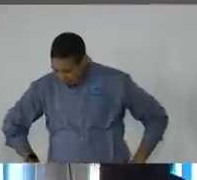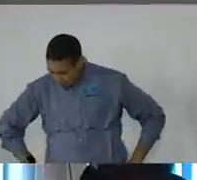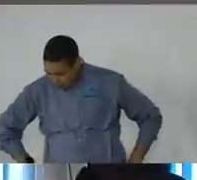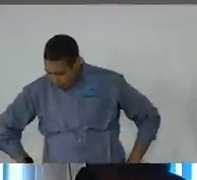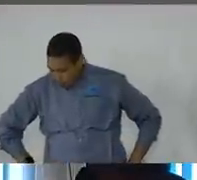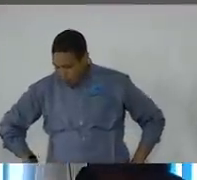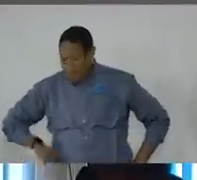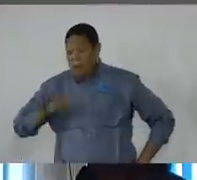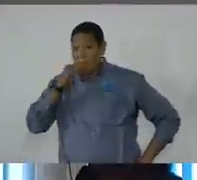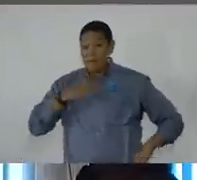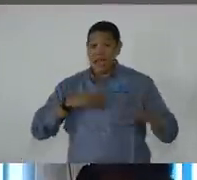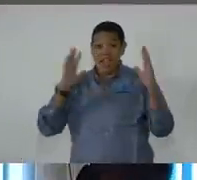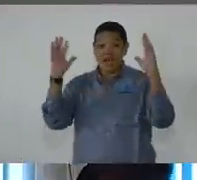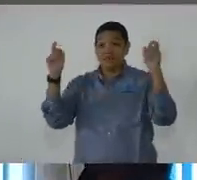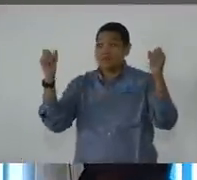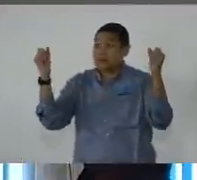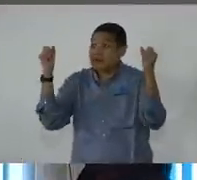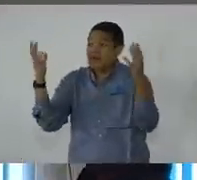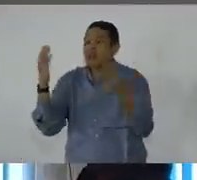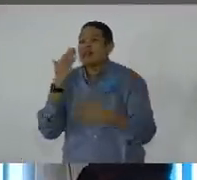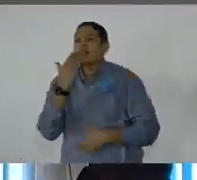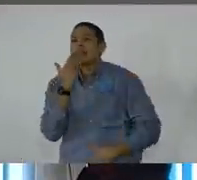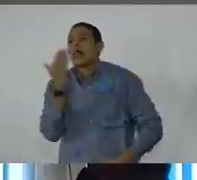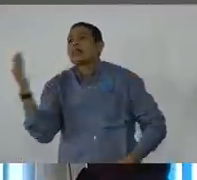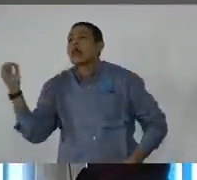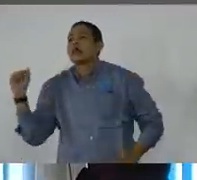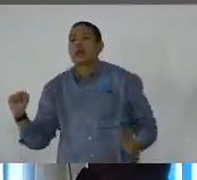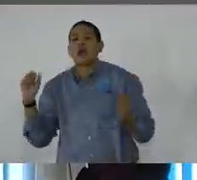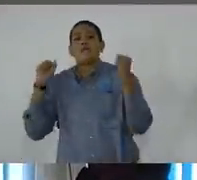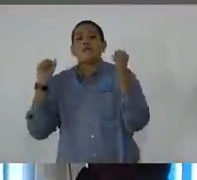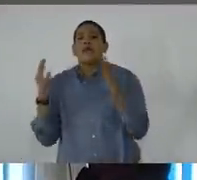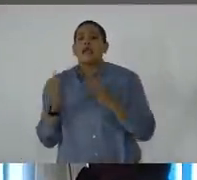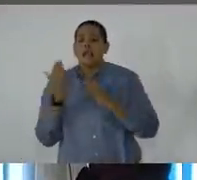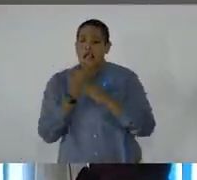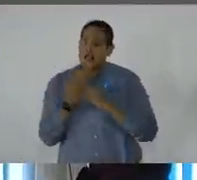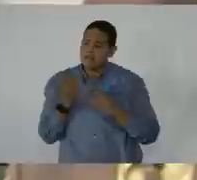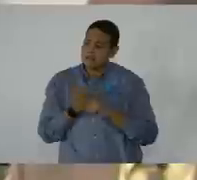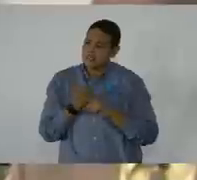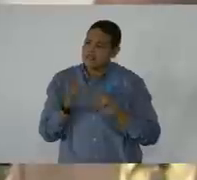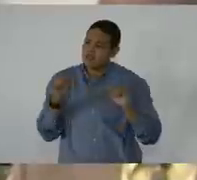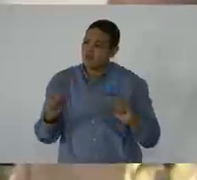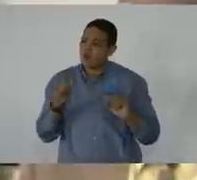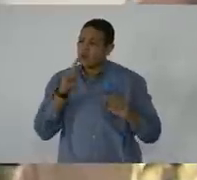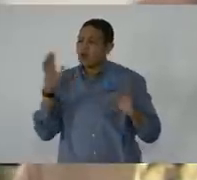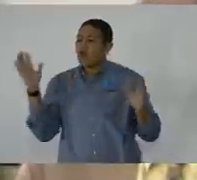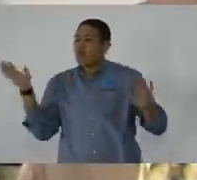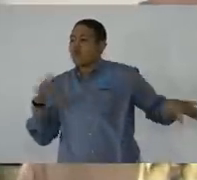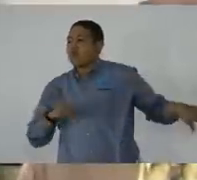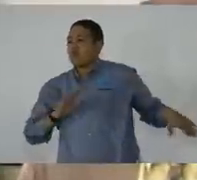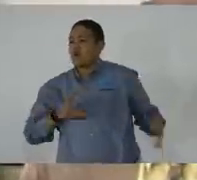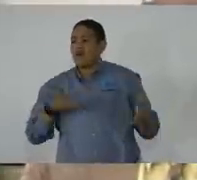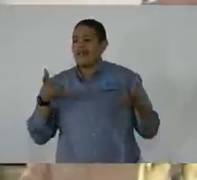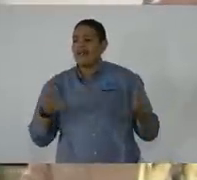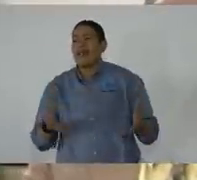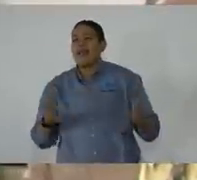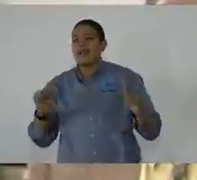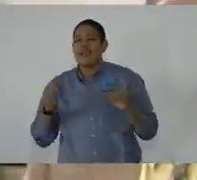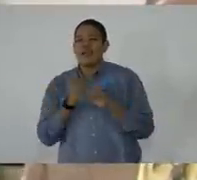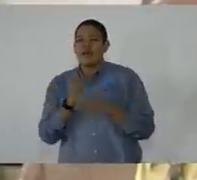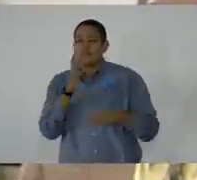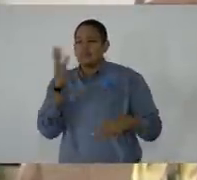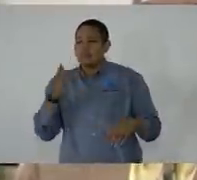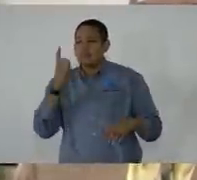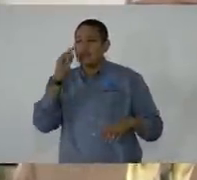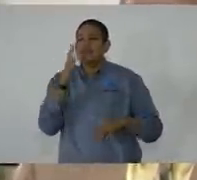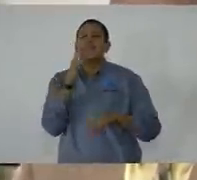Madam Speaker, so many to thank, and so many interventions that could have derailed our presence here today, if not for